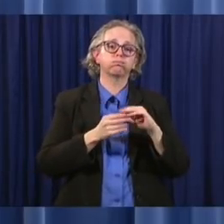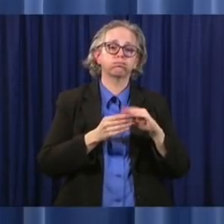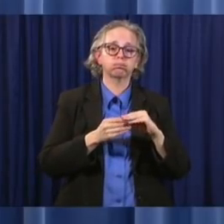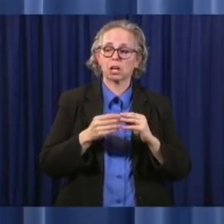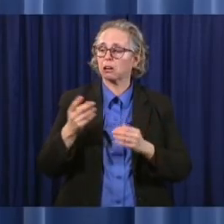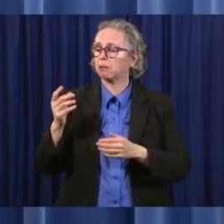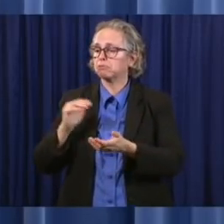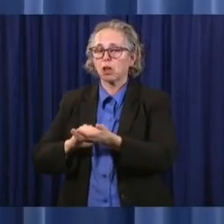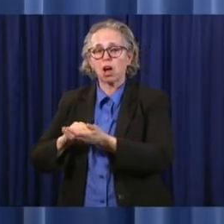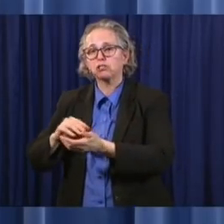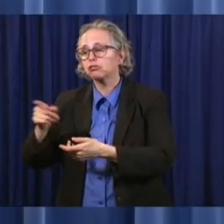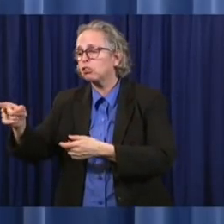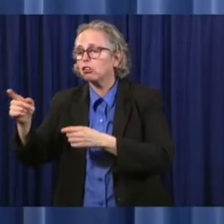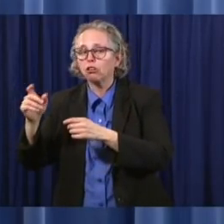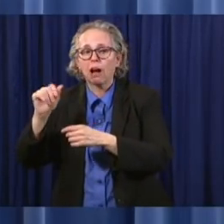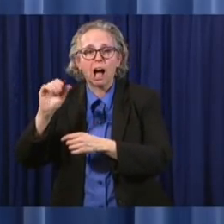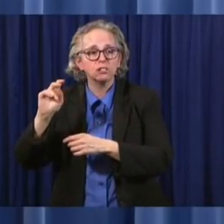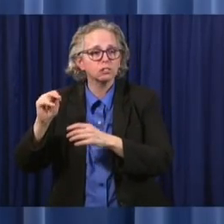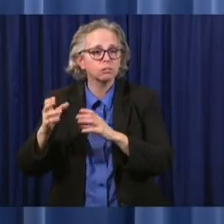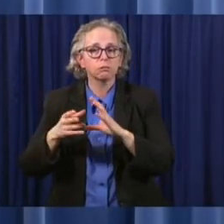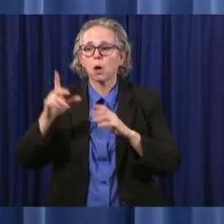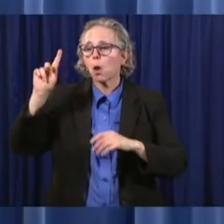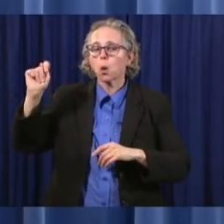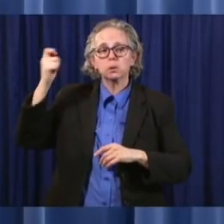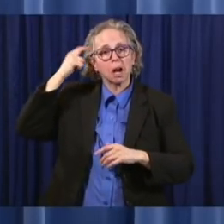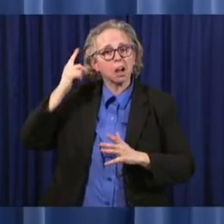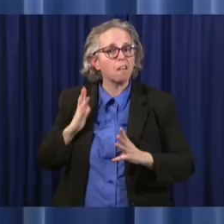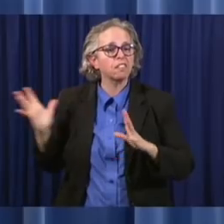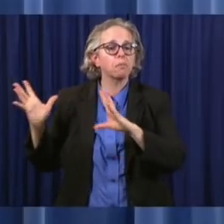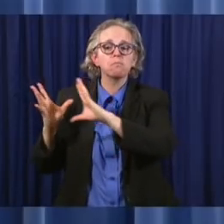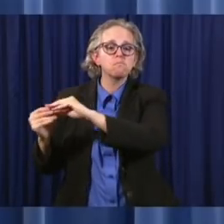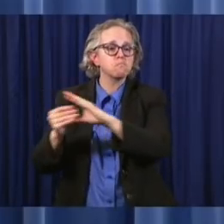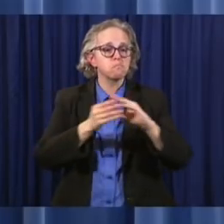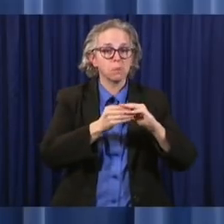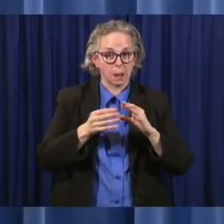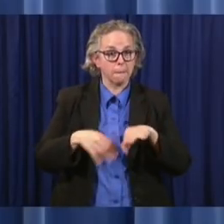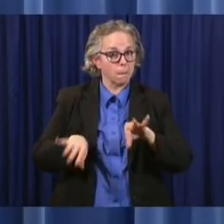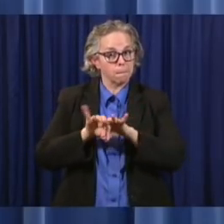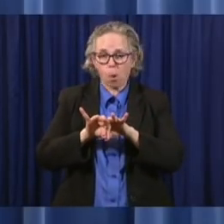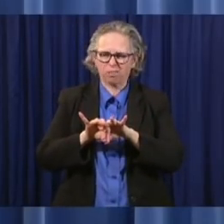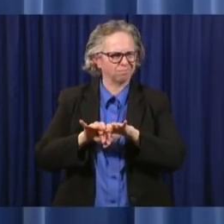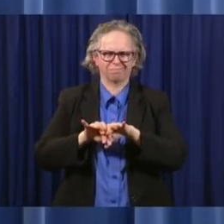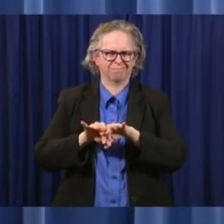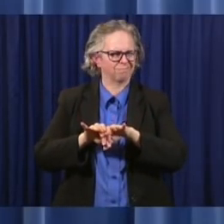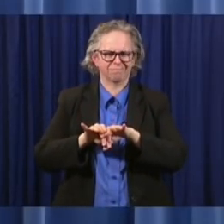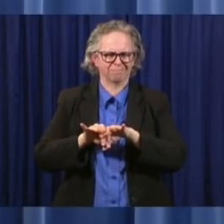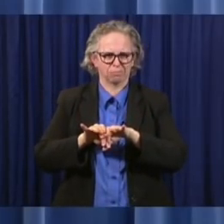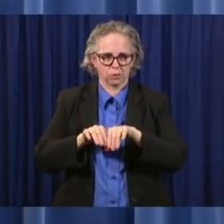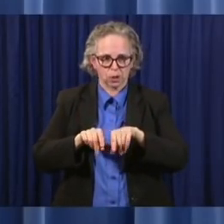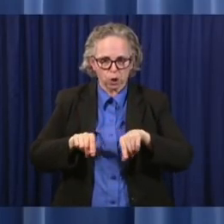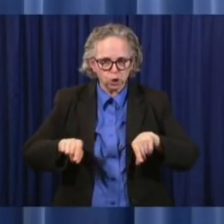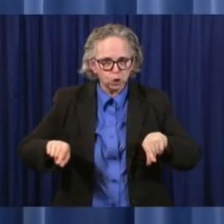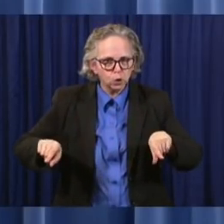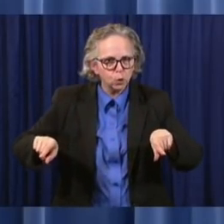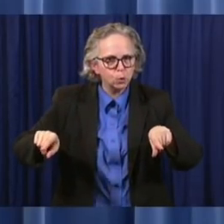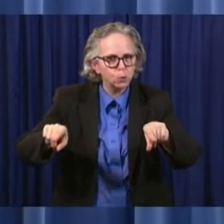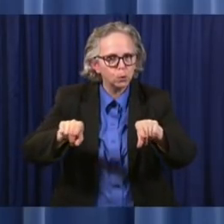Governor, and it's really never been that much about us because you all have done an absolutely amazing job.